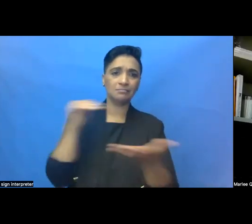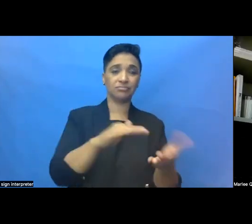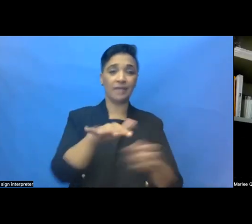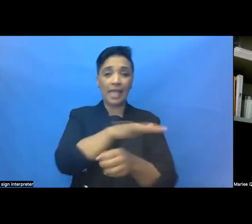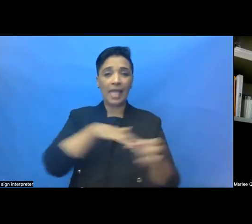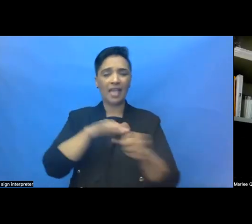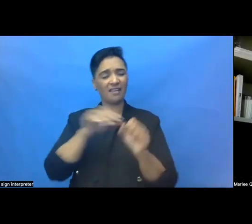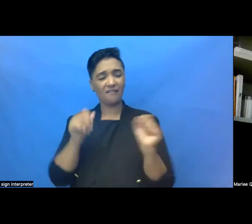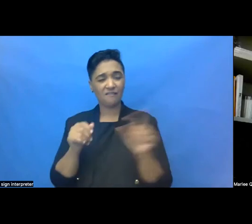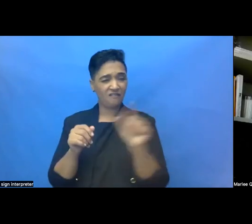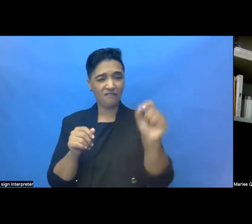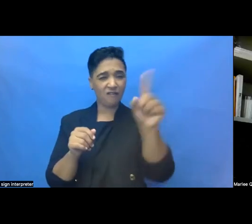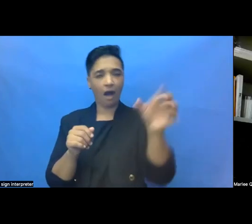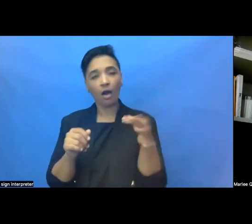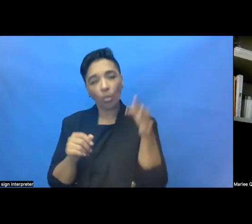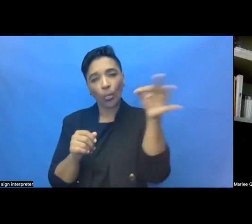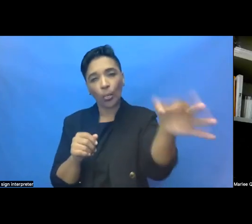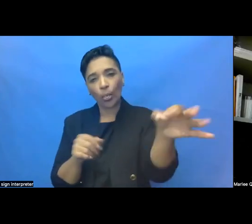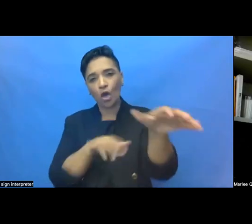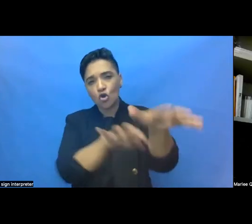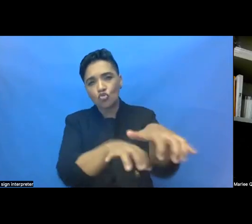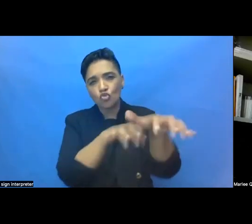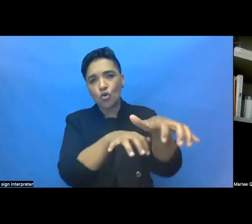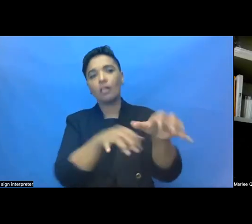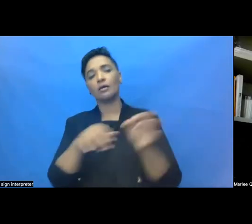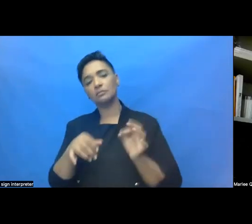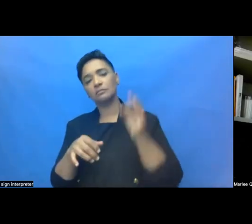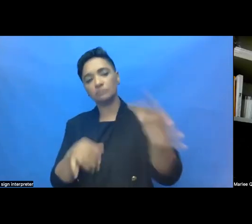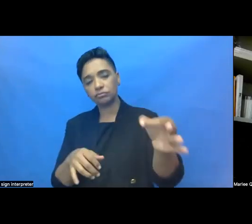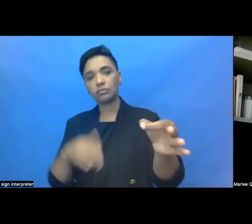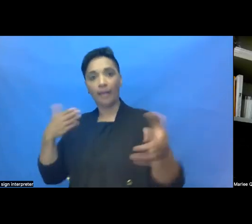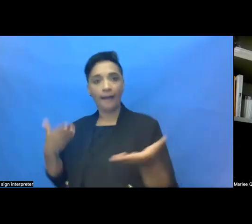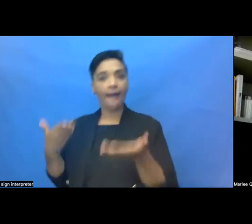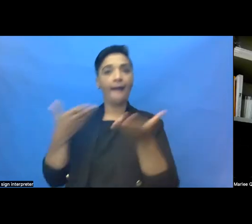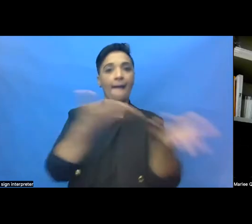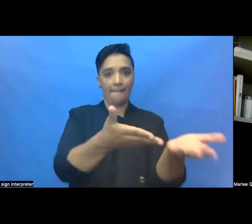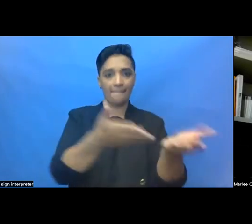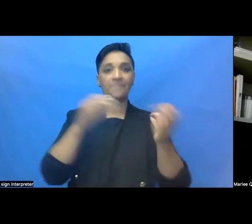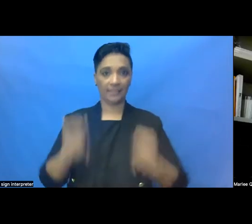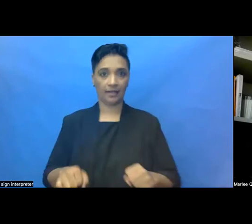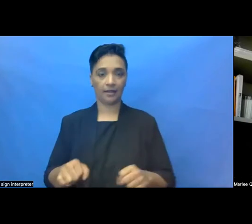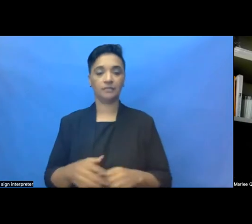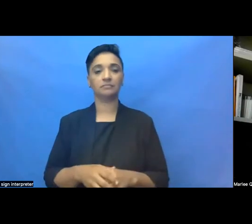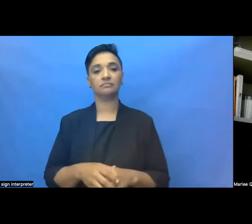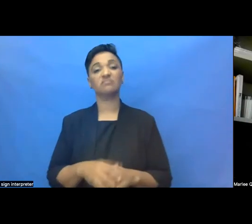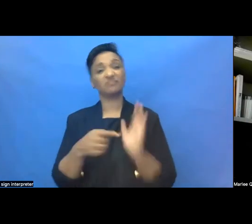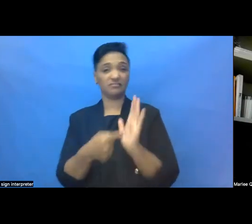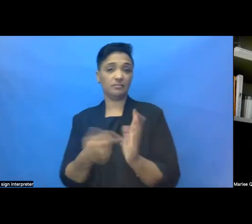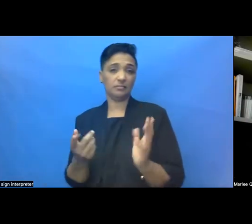areas that are not able to be accessed by traditional